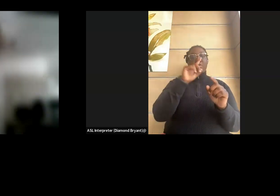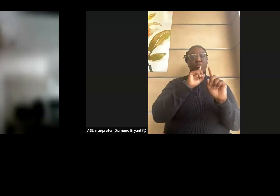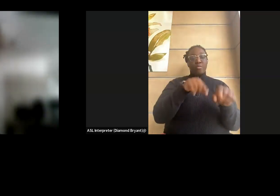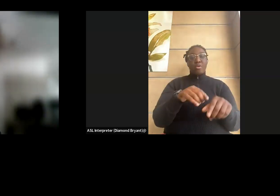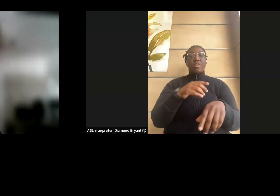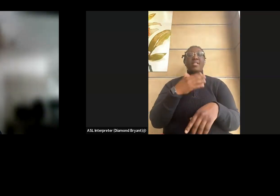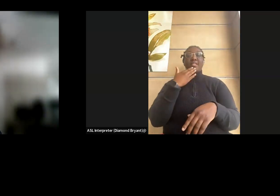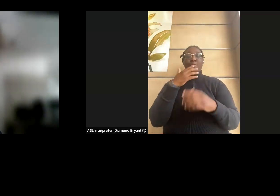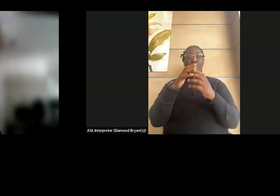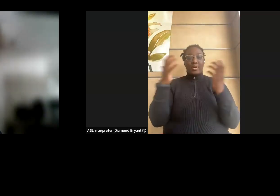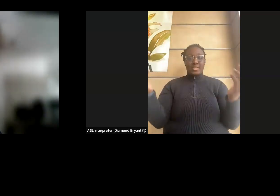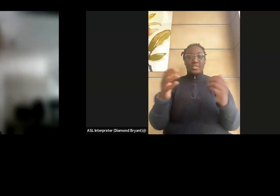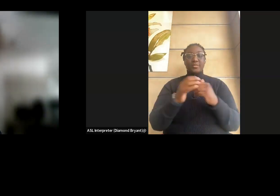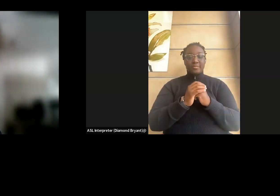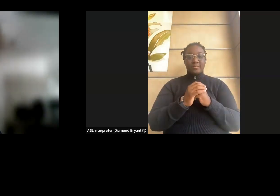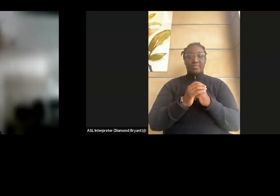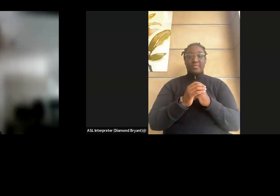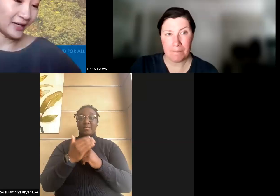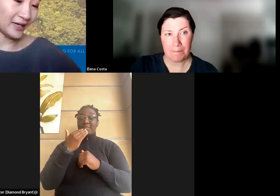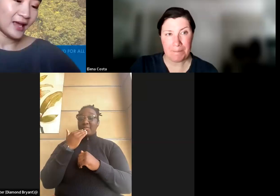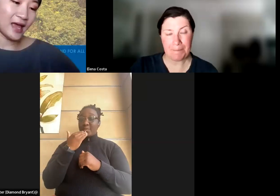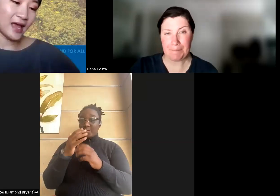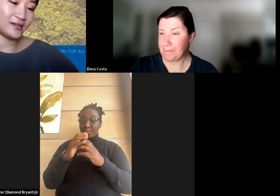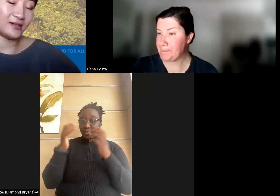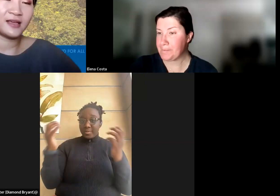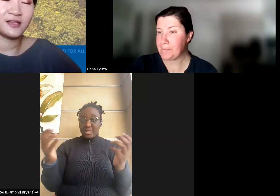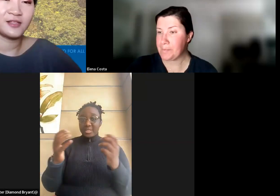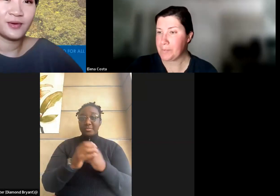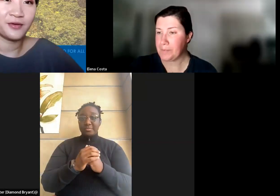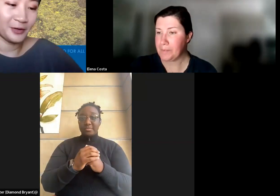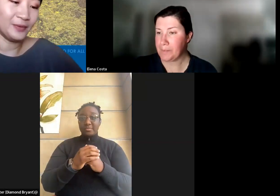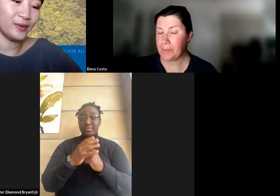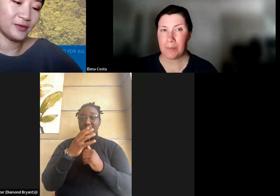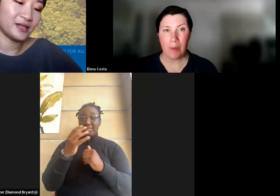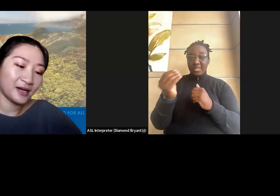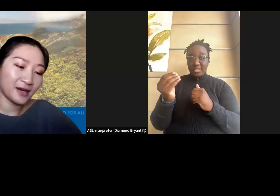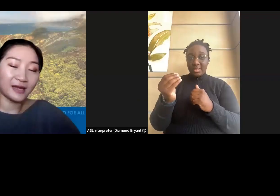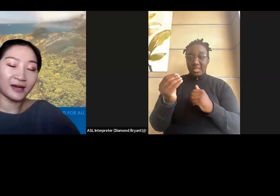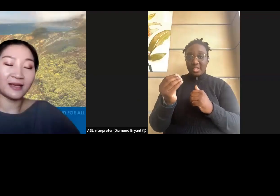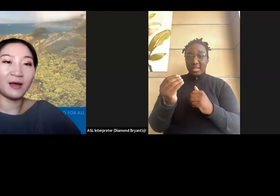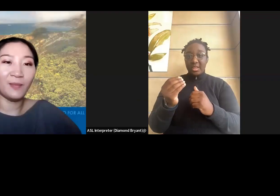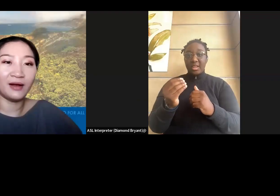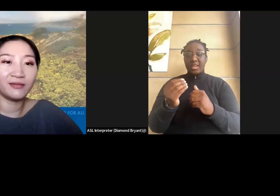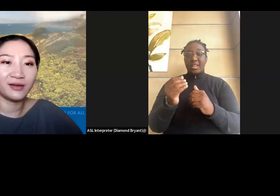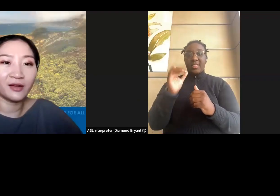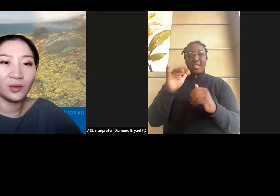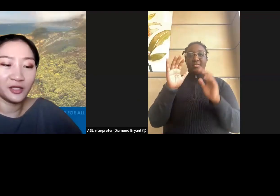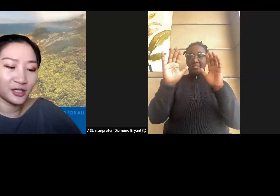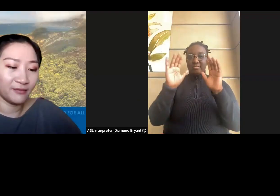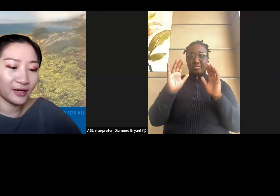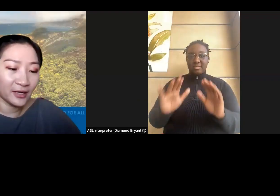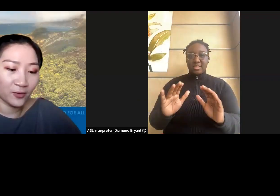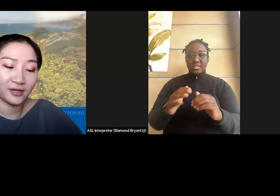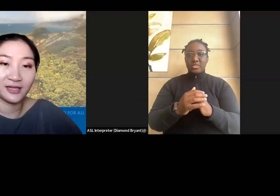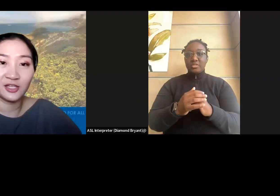you. Thank you so much, Helena. And that is so incredible what you said in the beginning about a